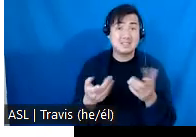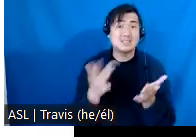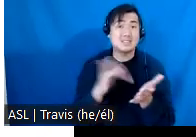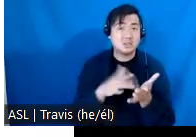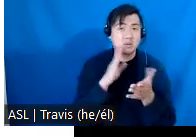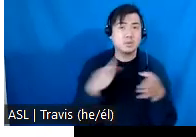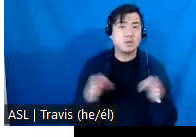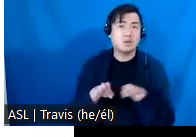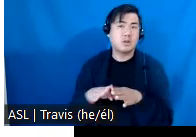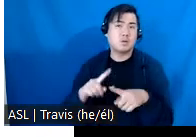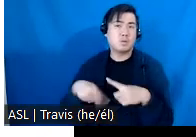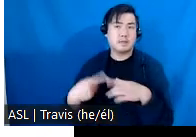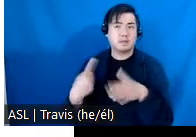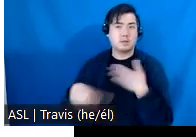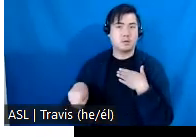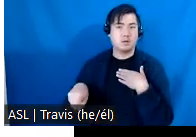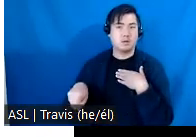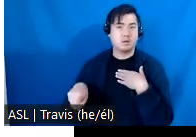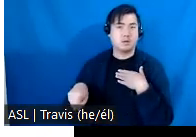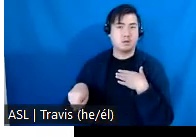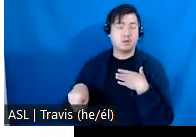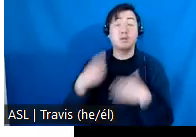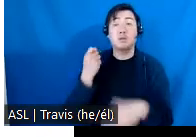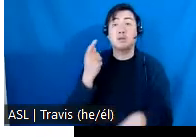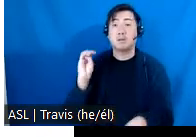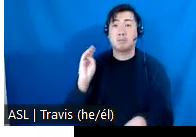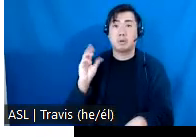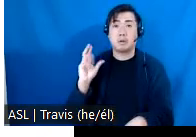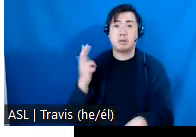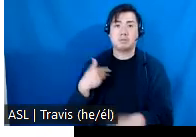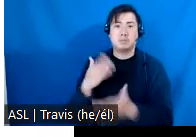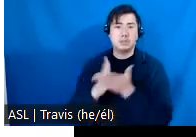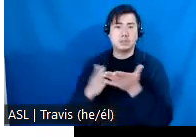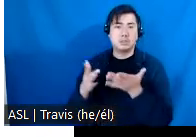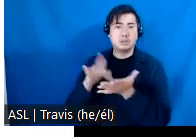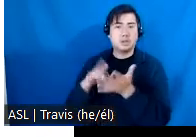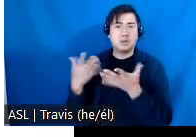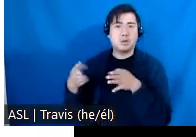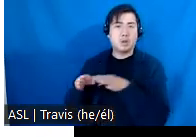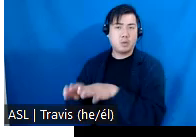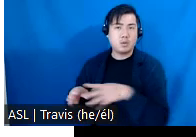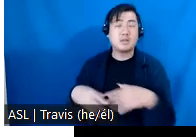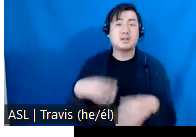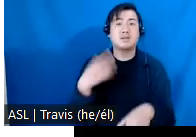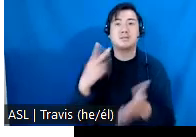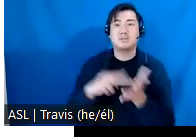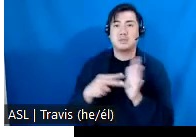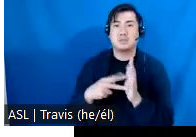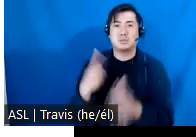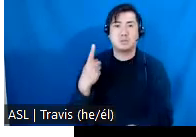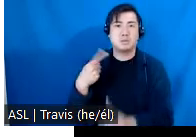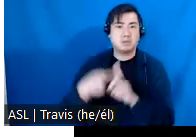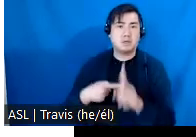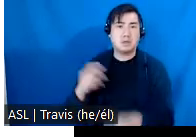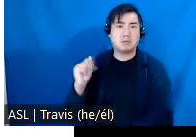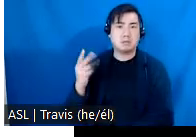week. But the following sites did close at the end of March, so we've had a month of April without these testing sites. But as you can see,